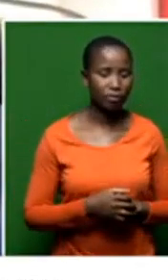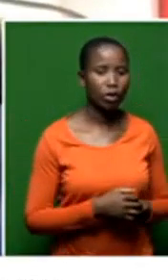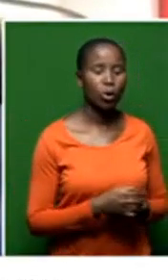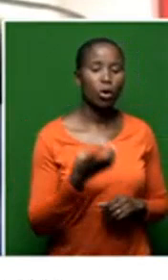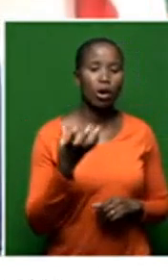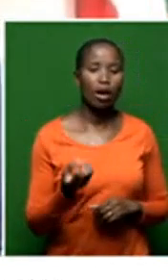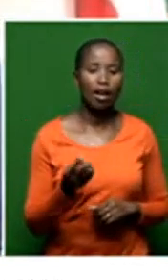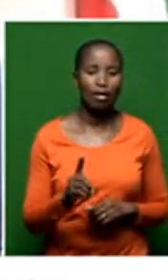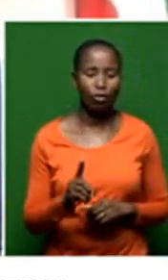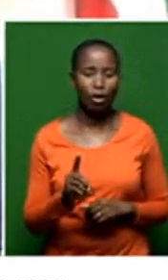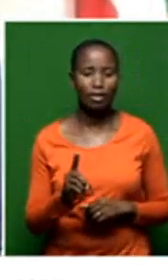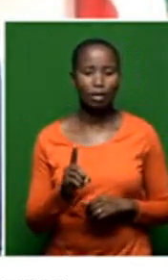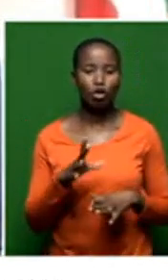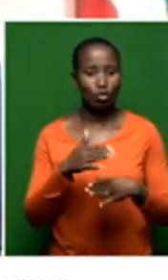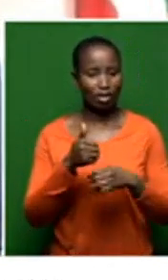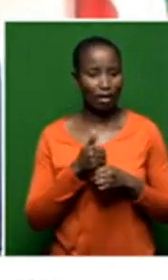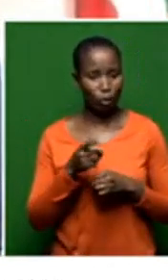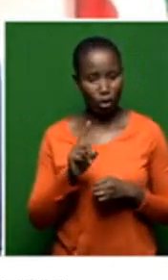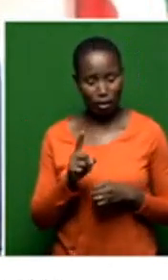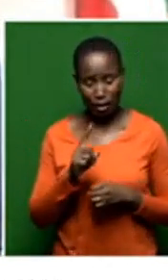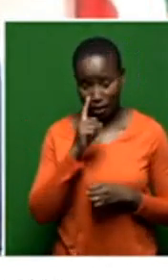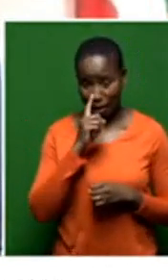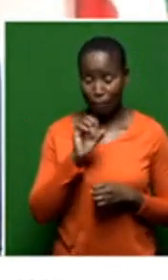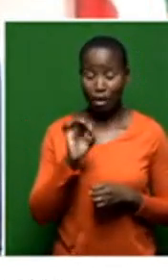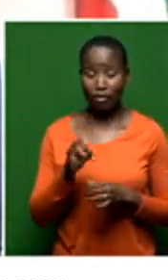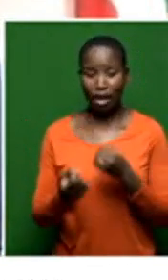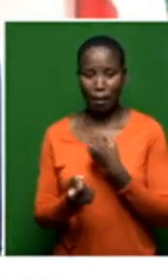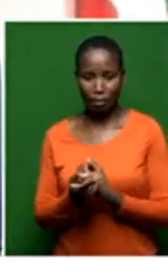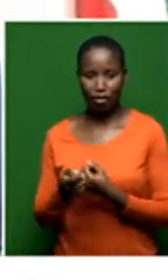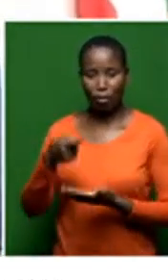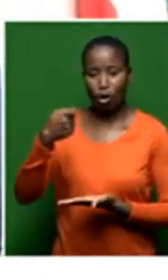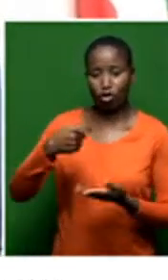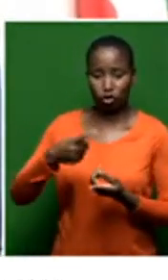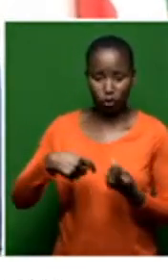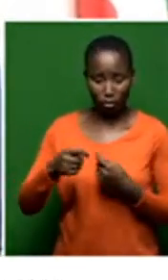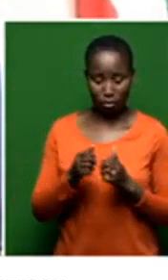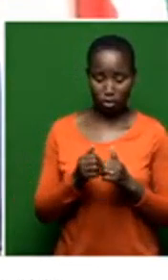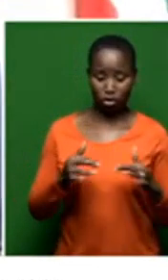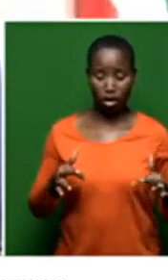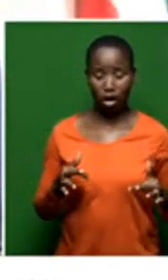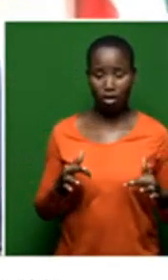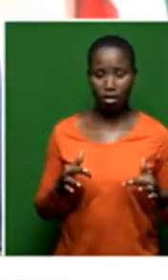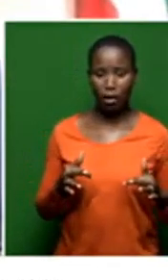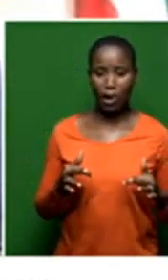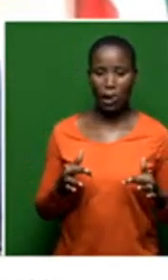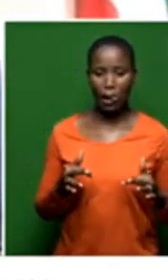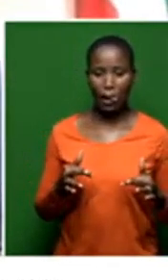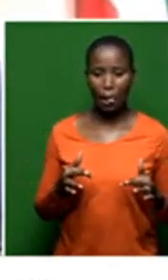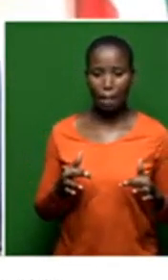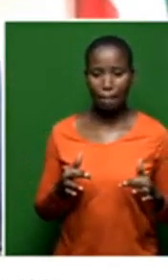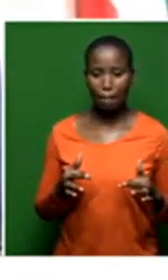reserve. Should all the lot be subscribed for when the auction starts, we should already be starting on a minimum of